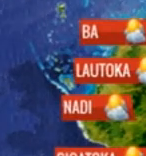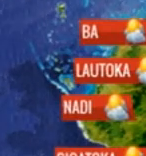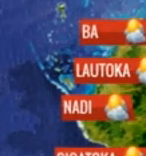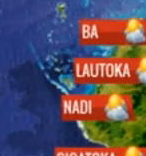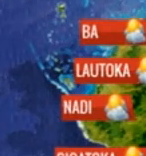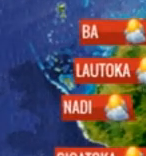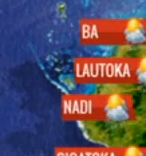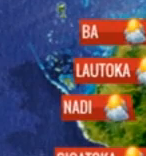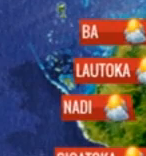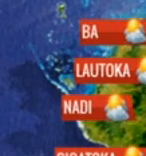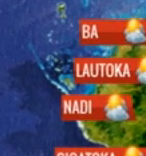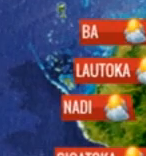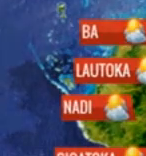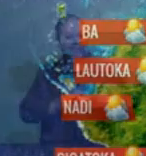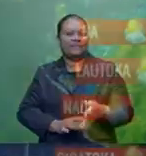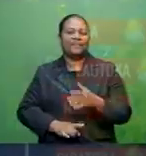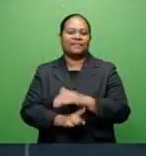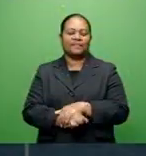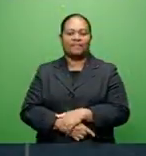some showers.